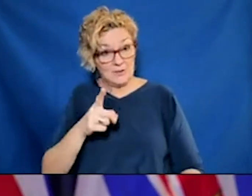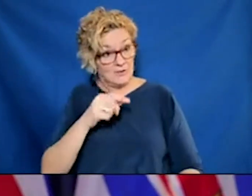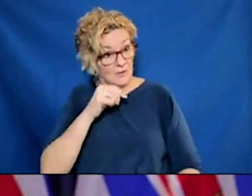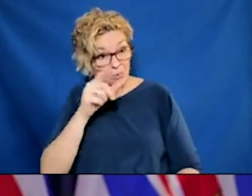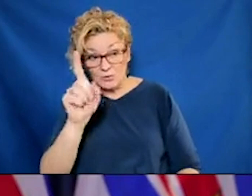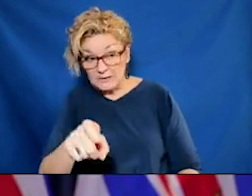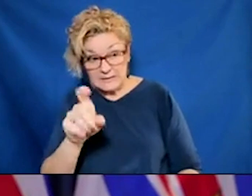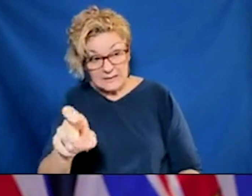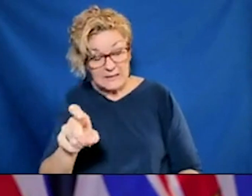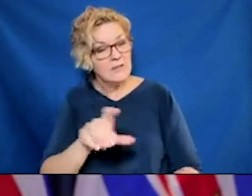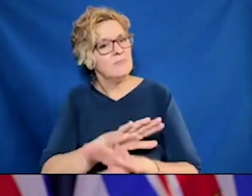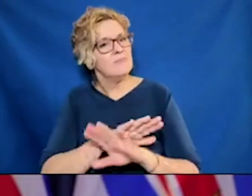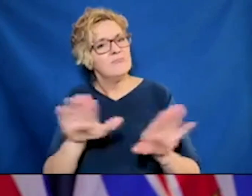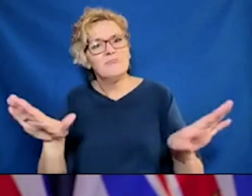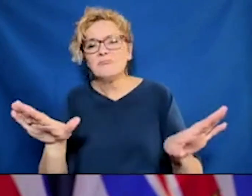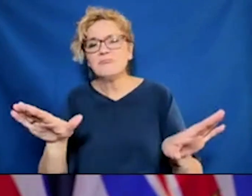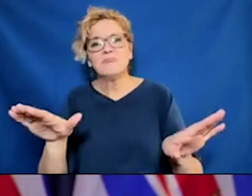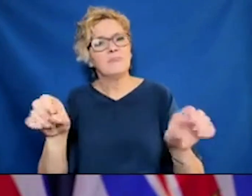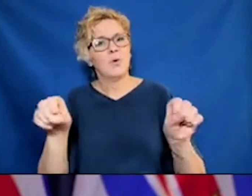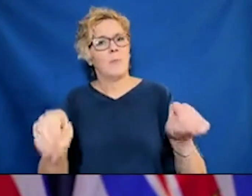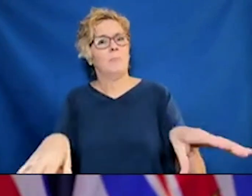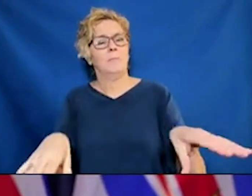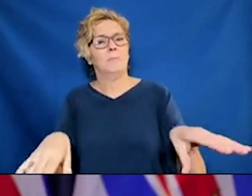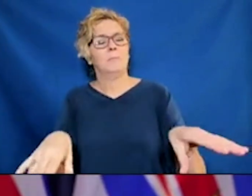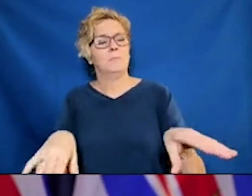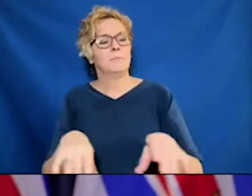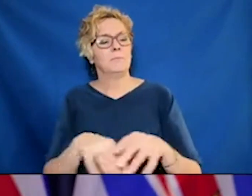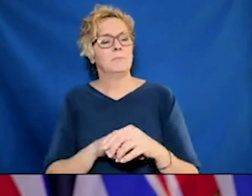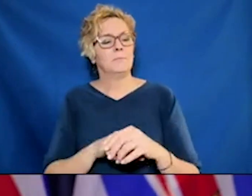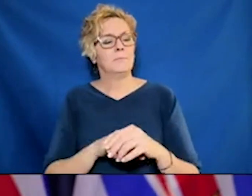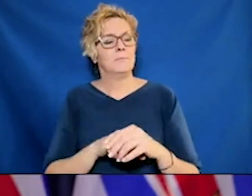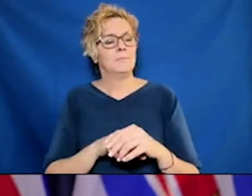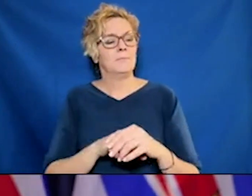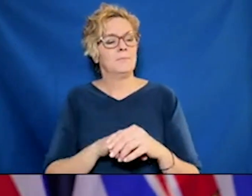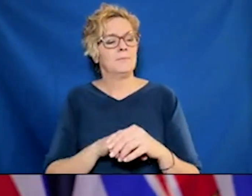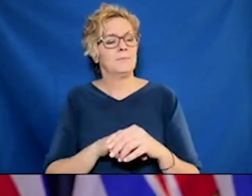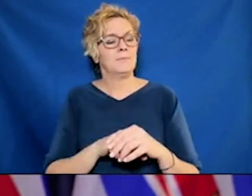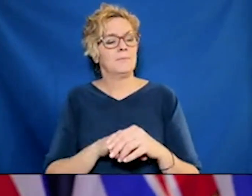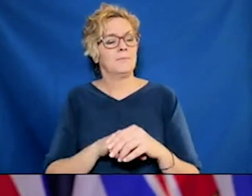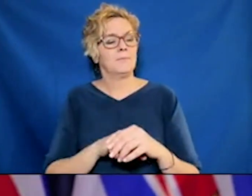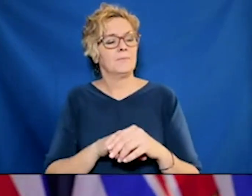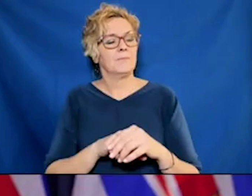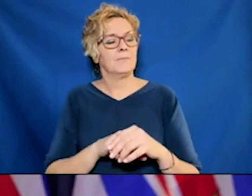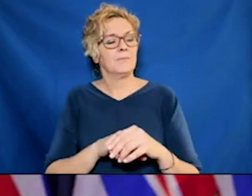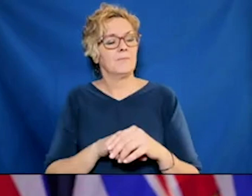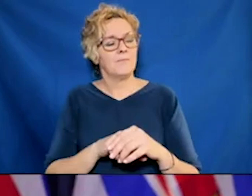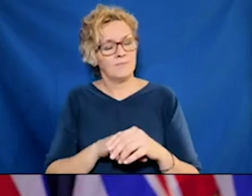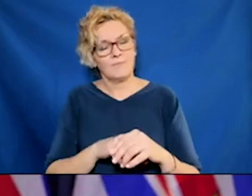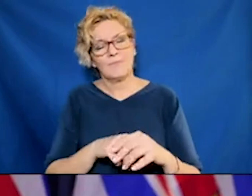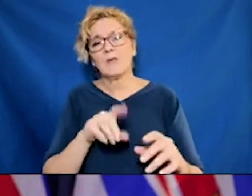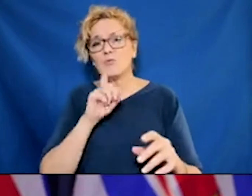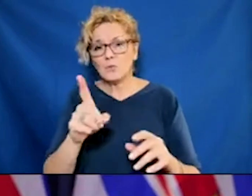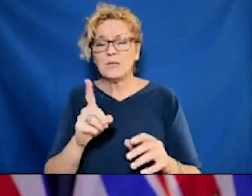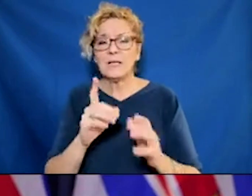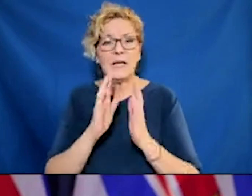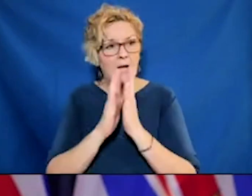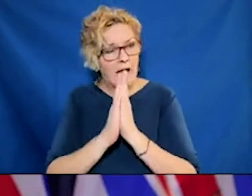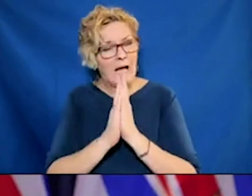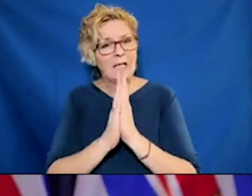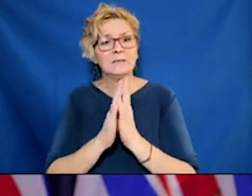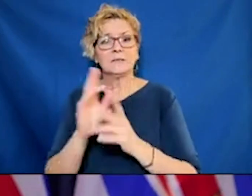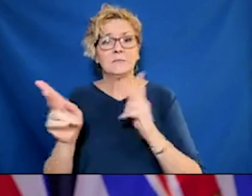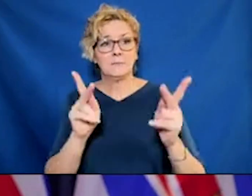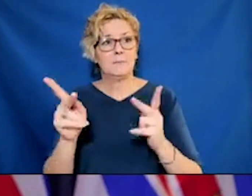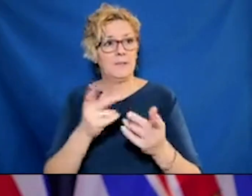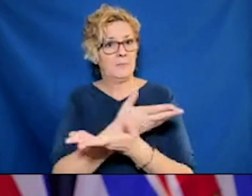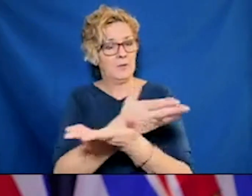very short period of time. And that's why, if you ask, the one thing that we need right now is for people to dig in, to follow public